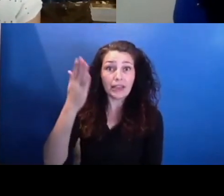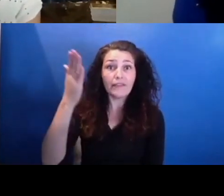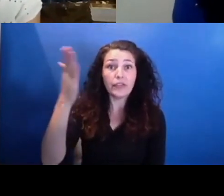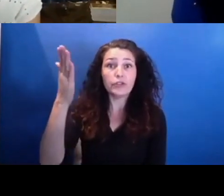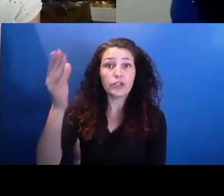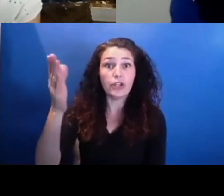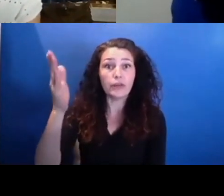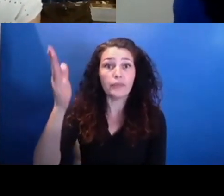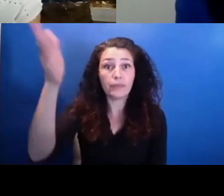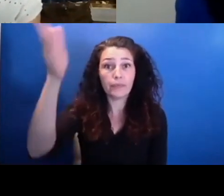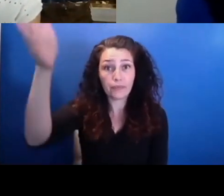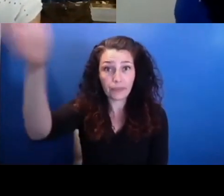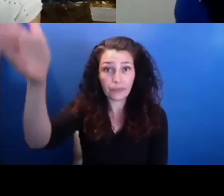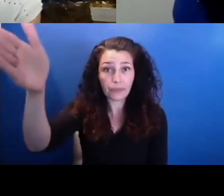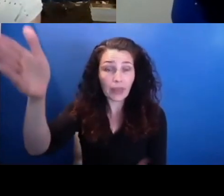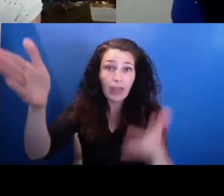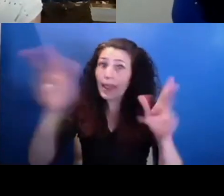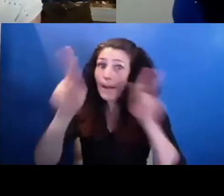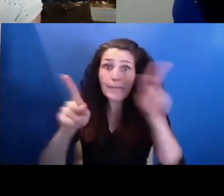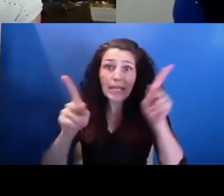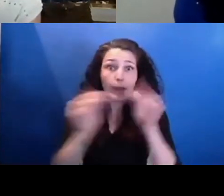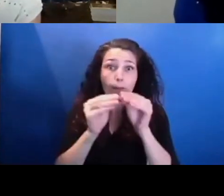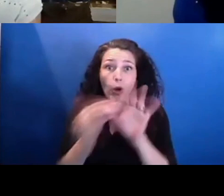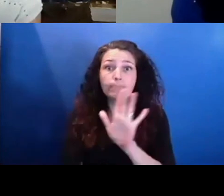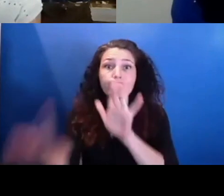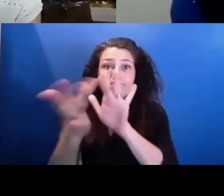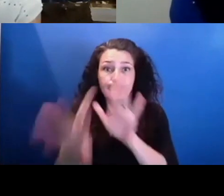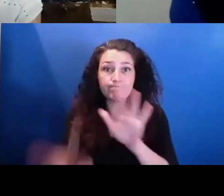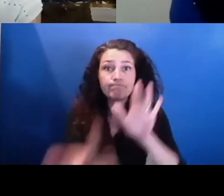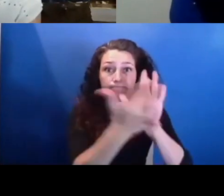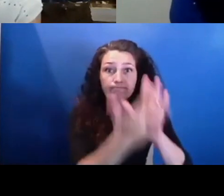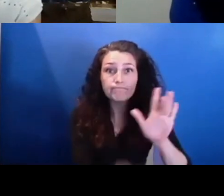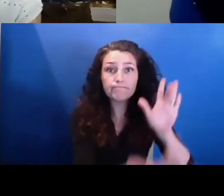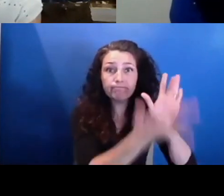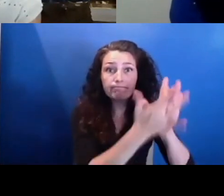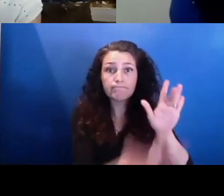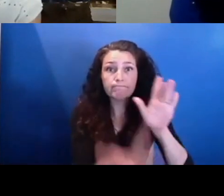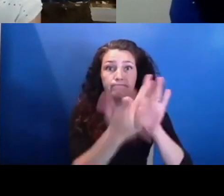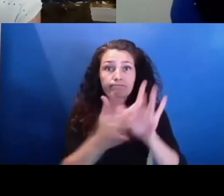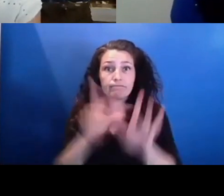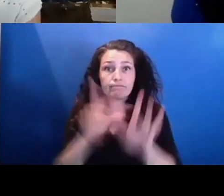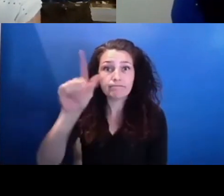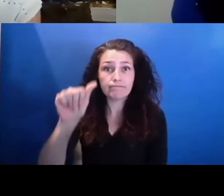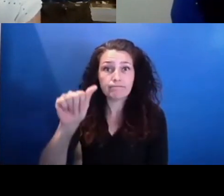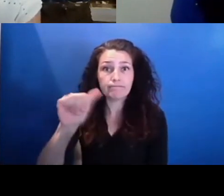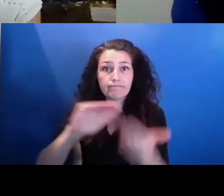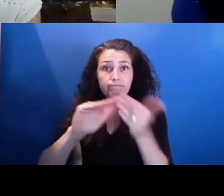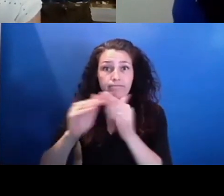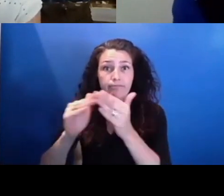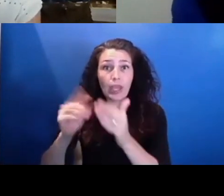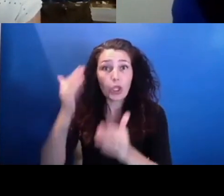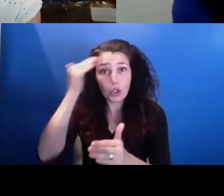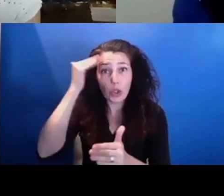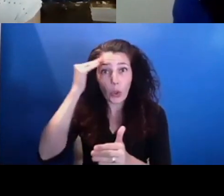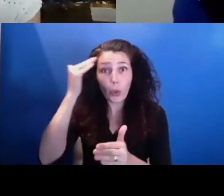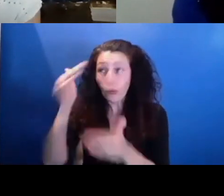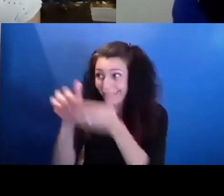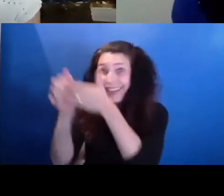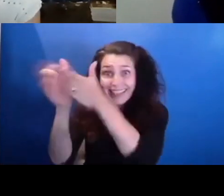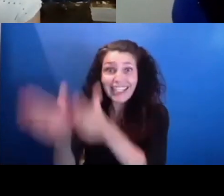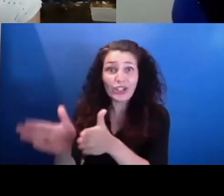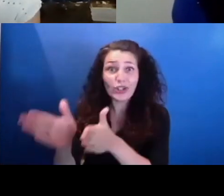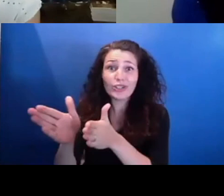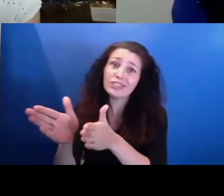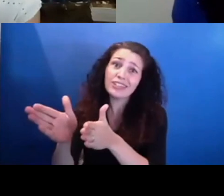and reaching out to the disability community, the leaders, not forgetting that we are